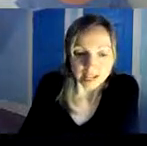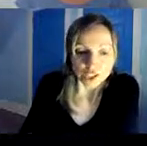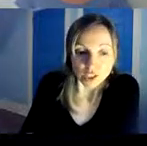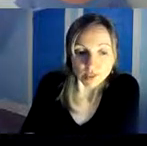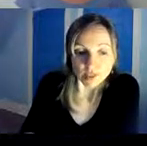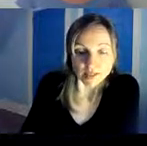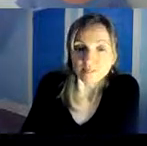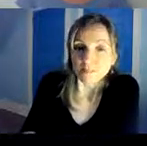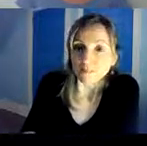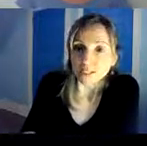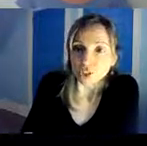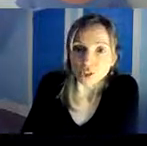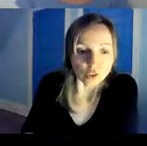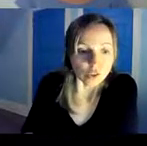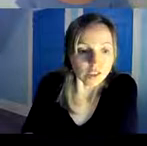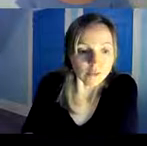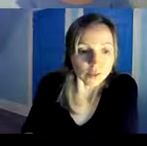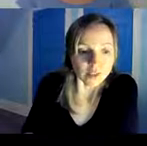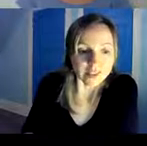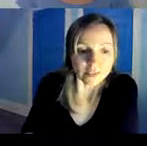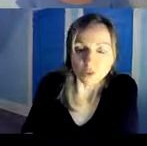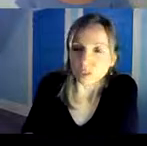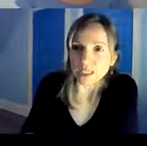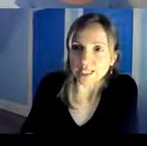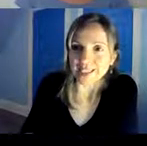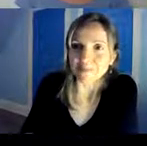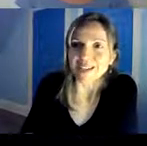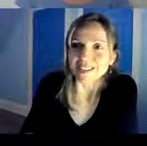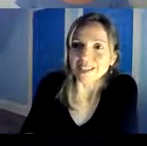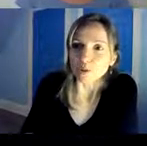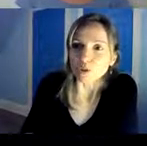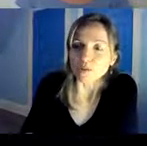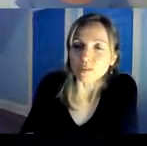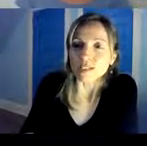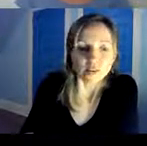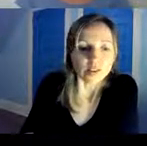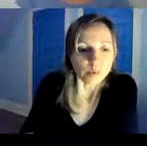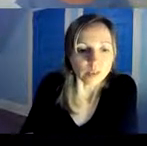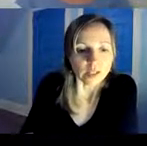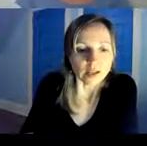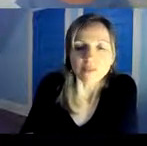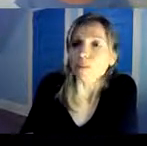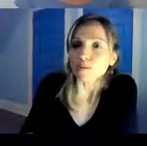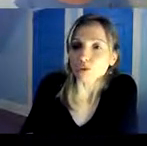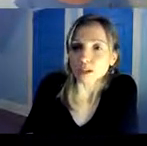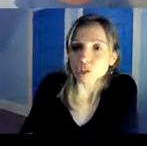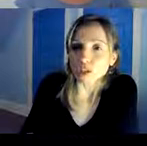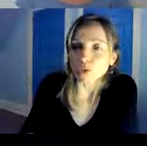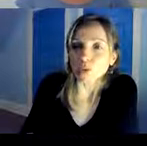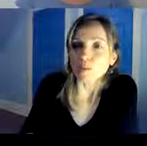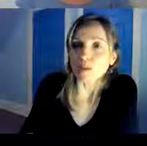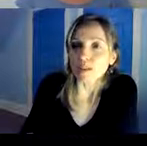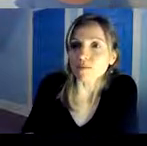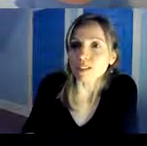At the edges of the infestations, you could, if you can dig this deep, dig about 2 feet down and put have a little bit of a trench